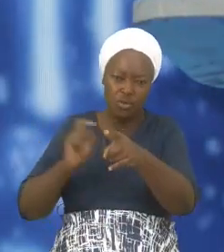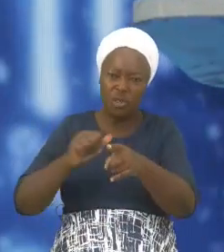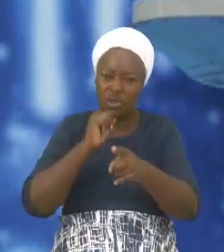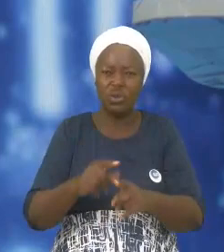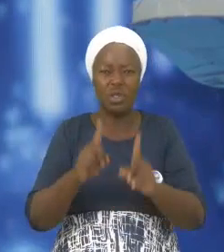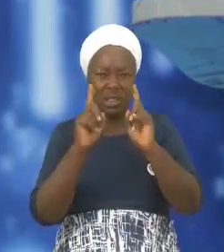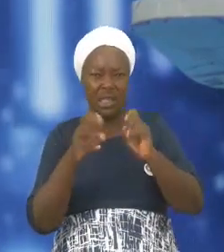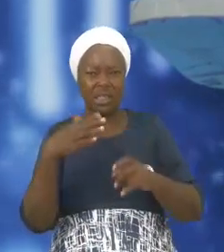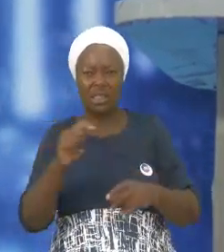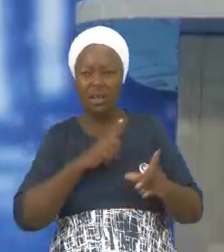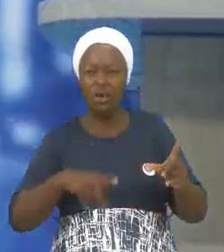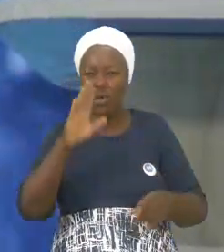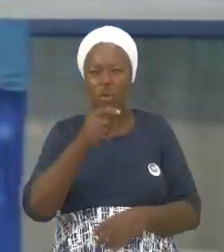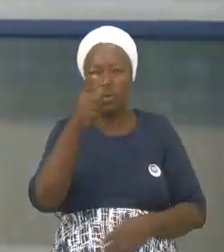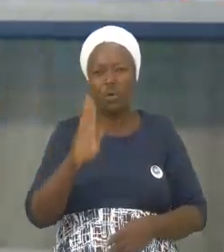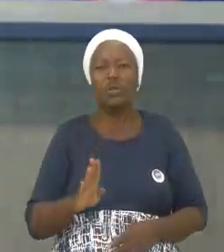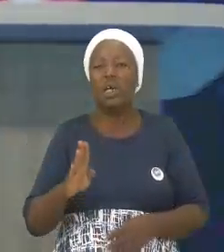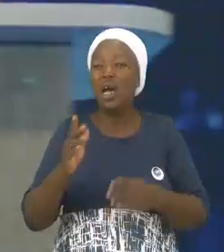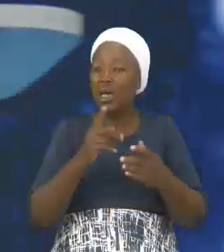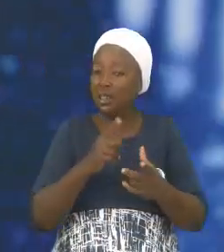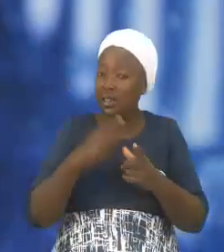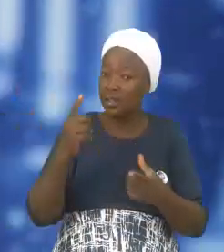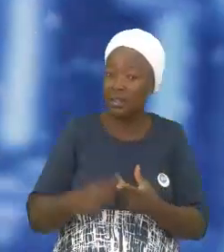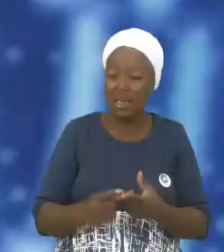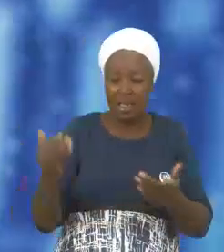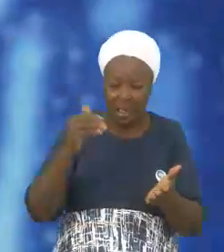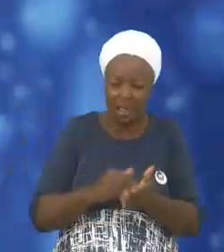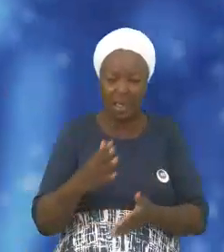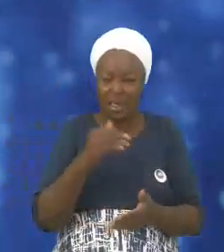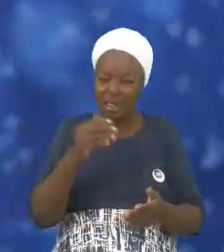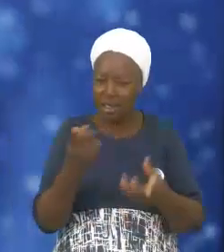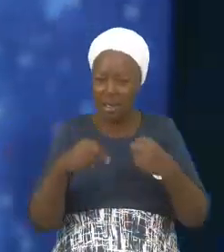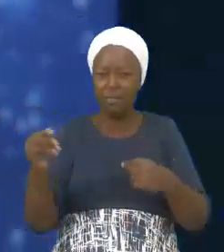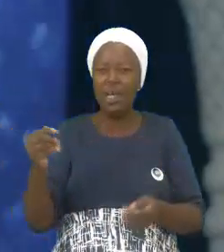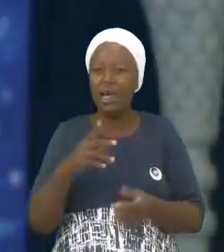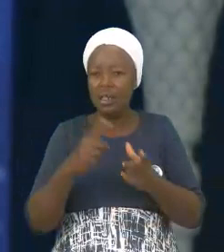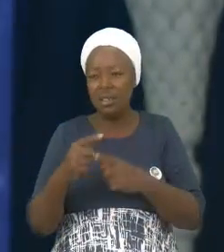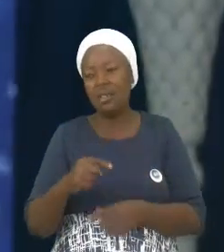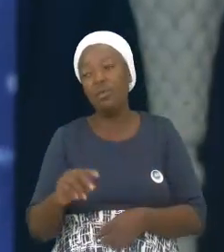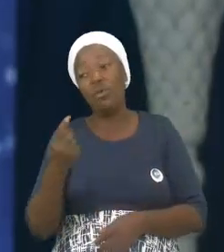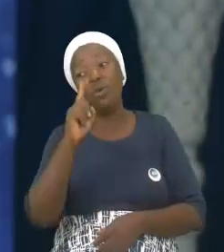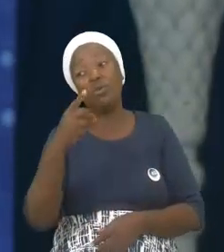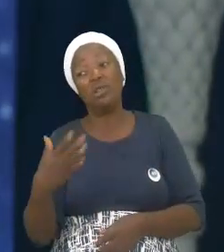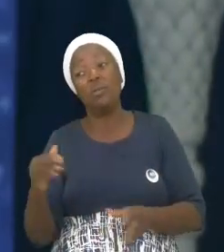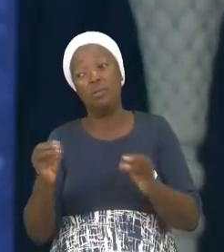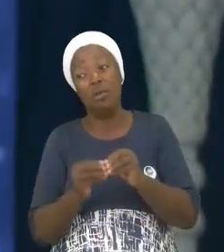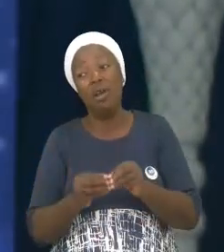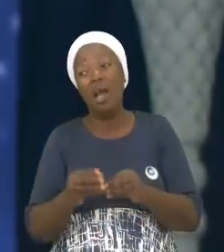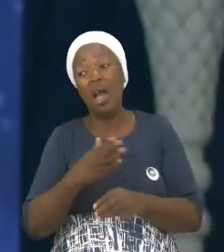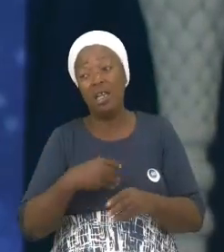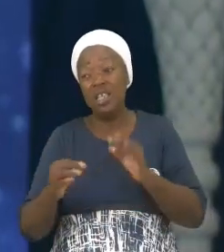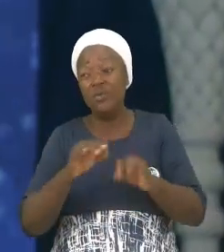the Lord thy God. Then he came again and he said, only one thing more, and if you can